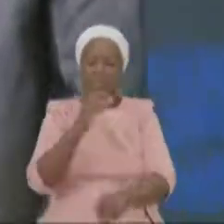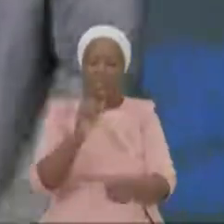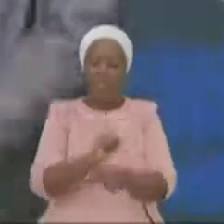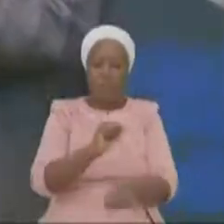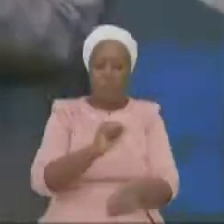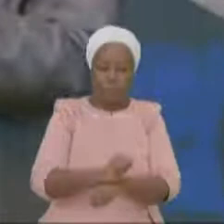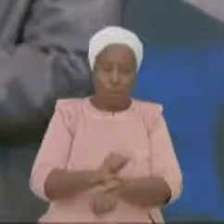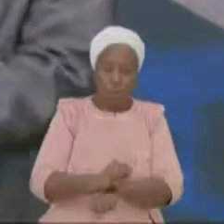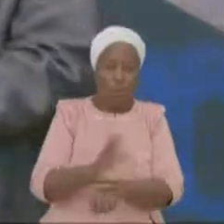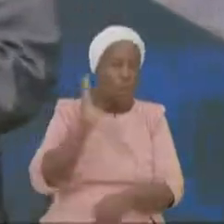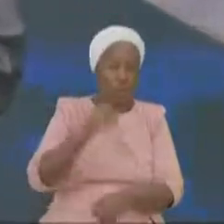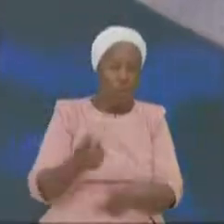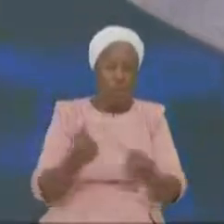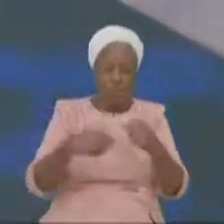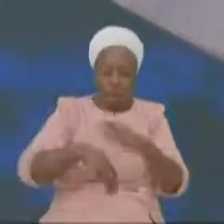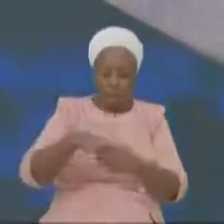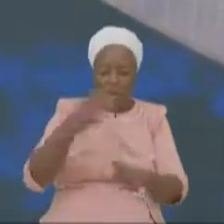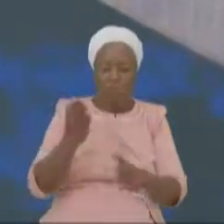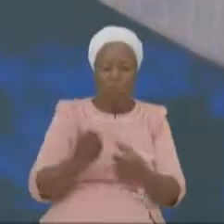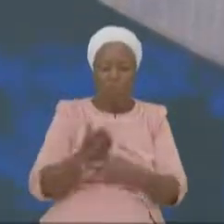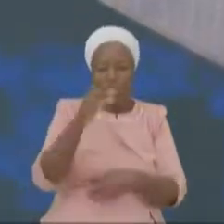will come forth through you.